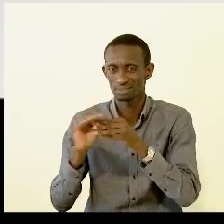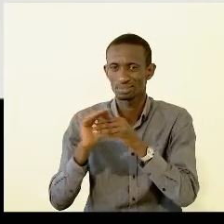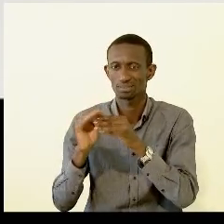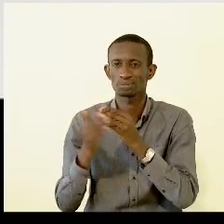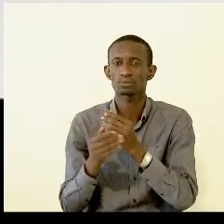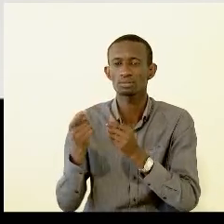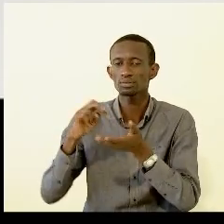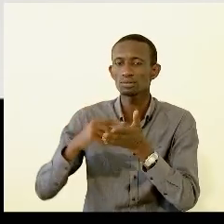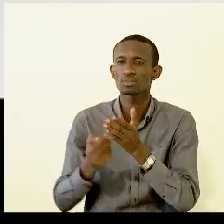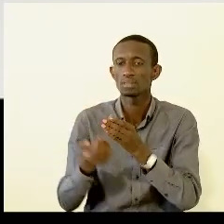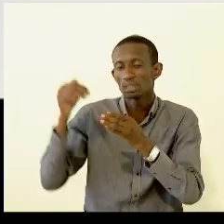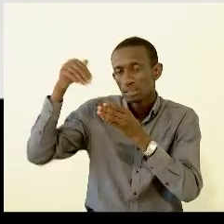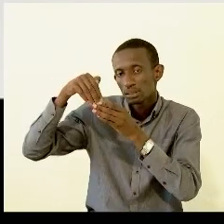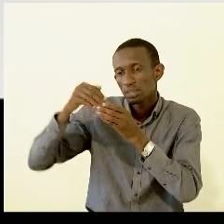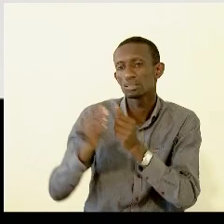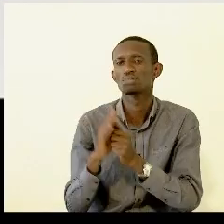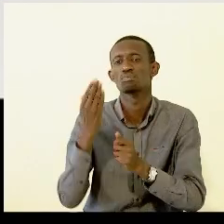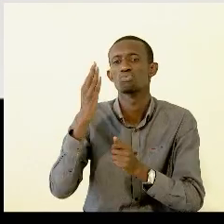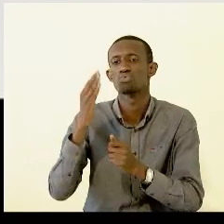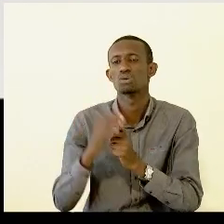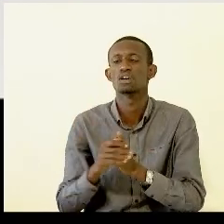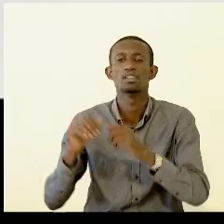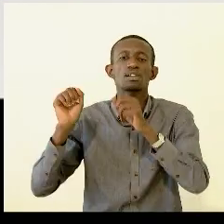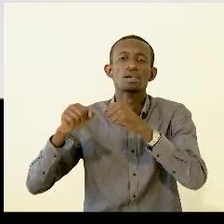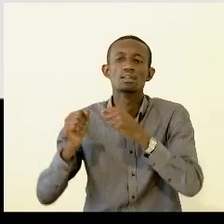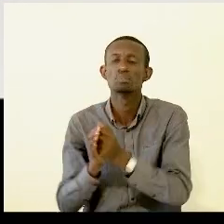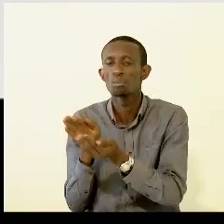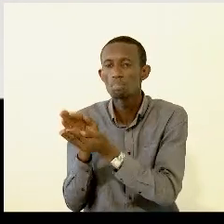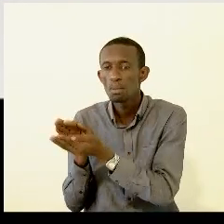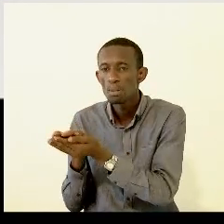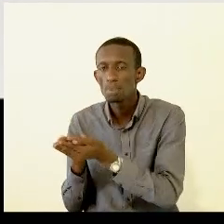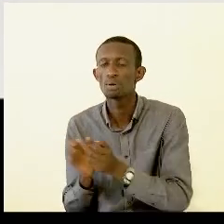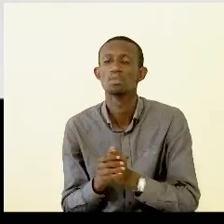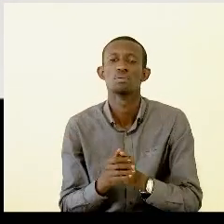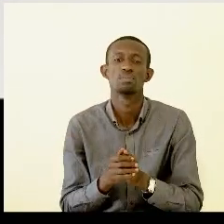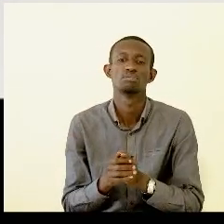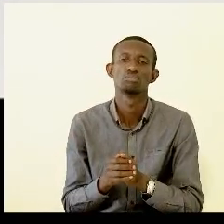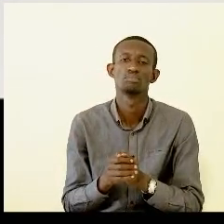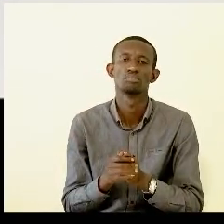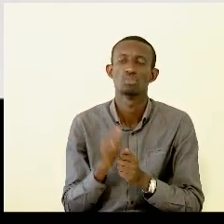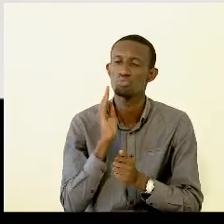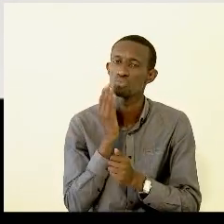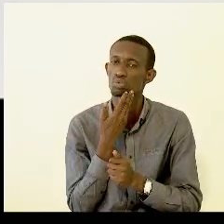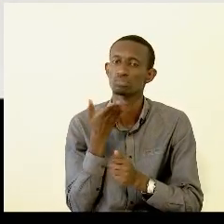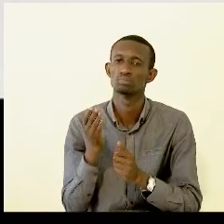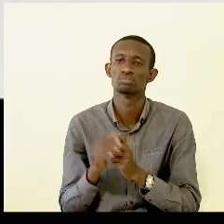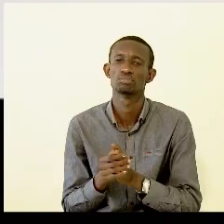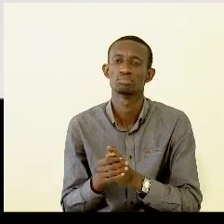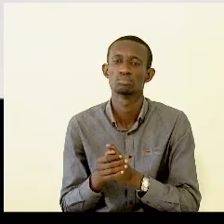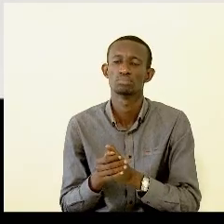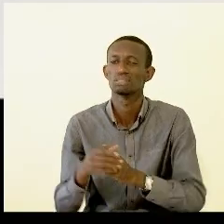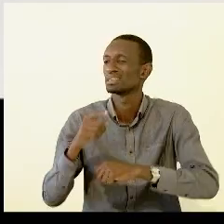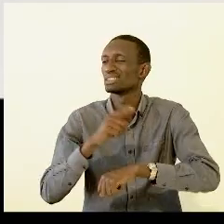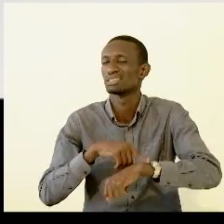inside this plant is flesh, and they are able to store a lot of water for a